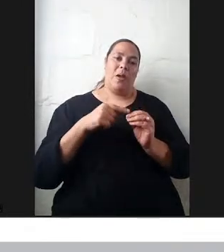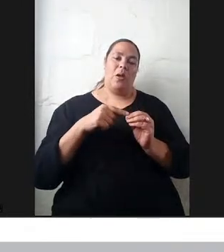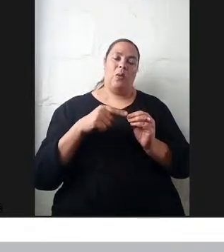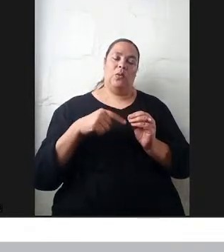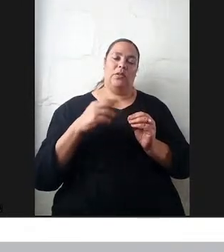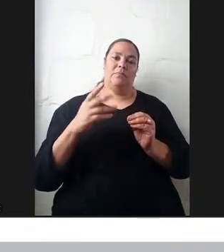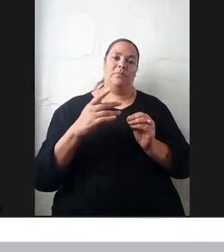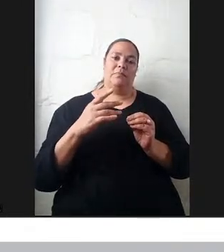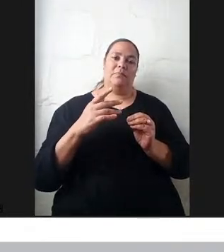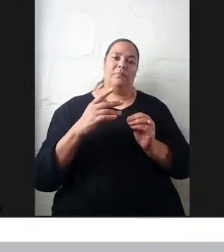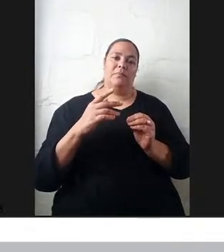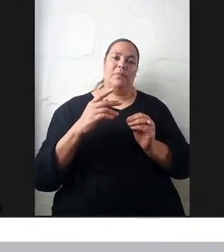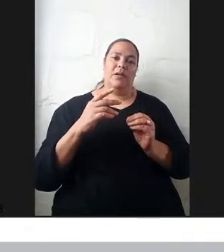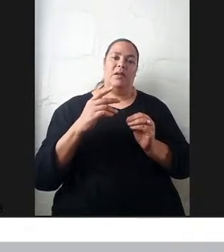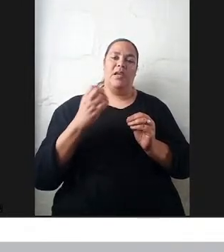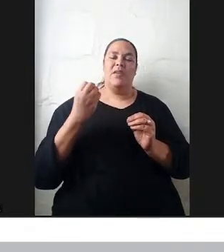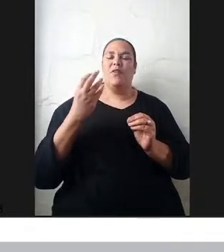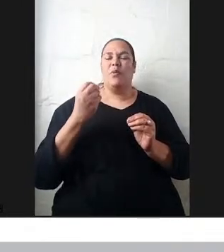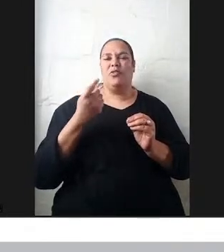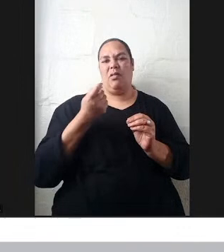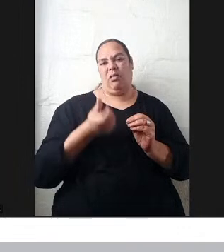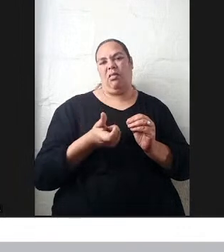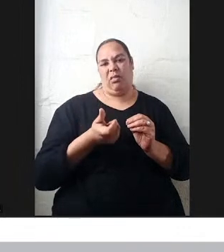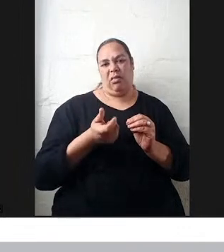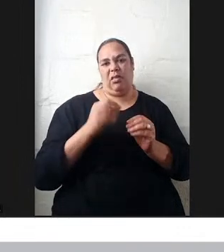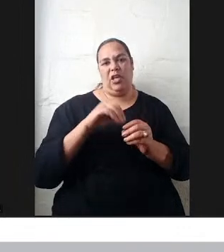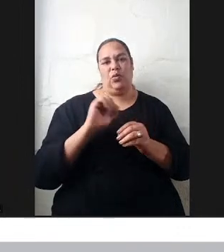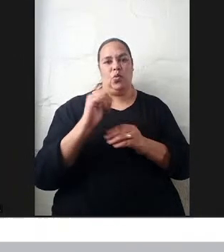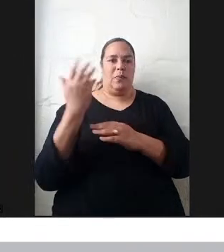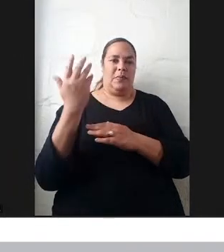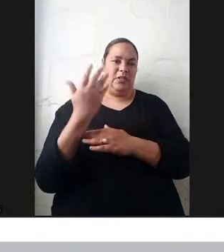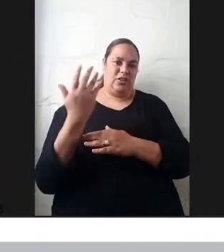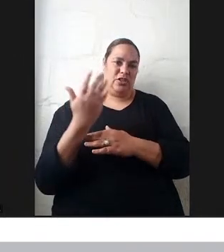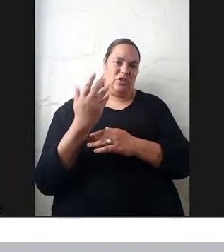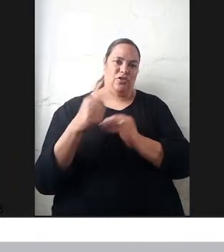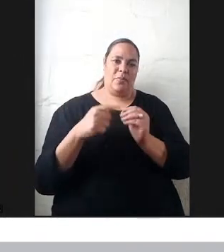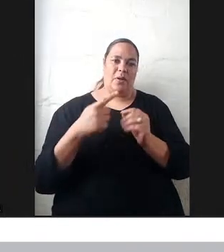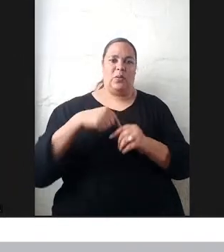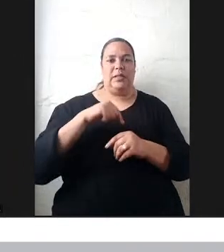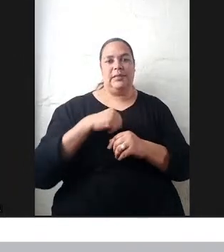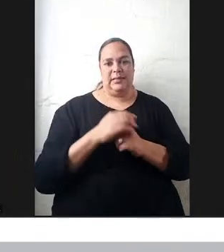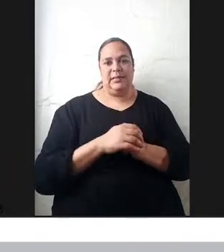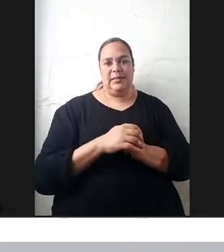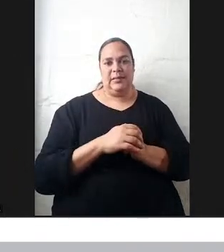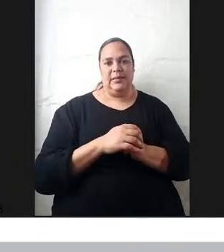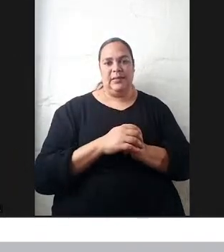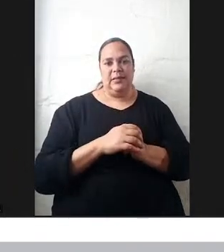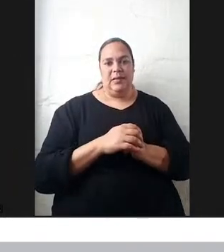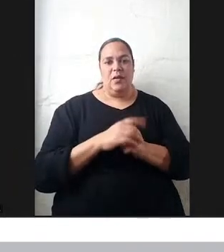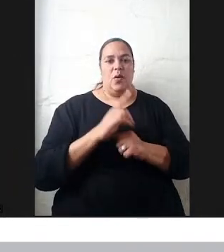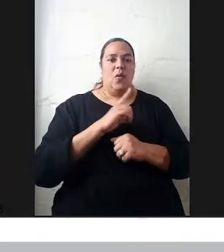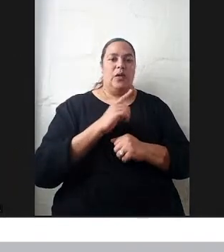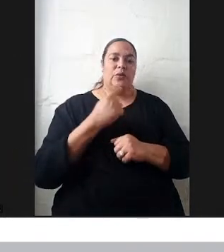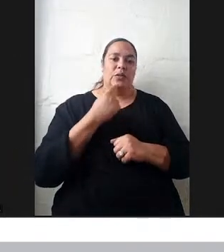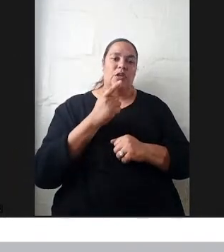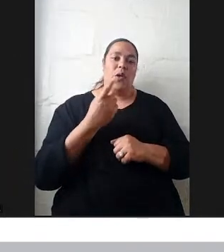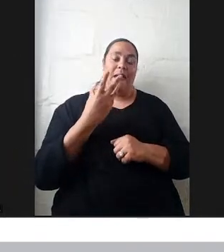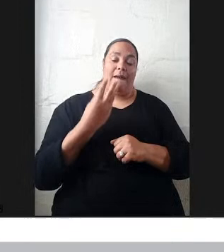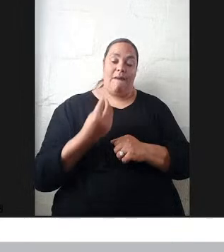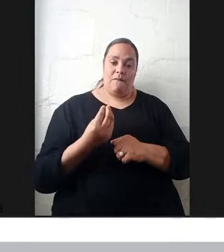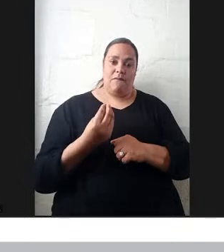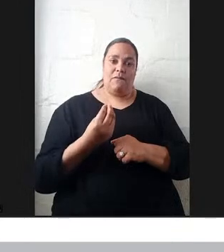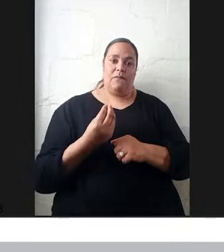of information in the presentation dealt with us. To say that you have